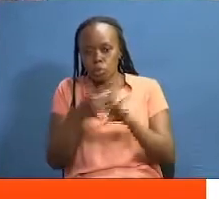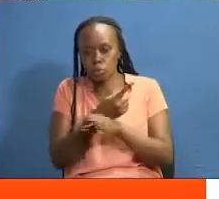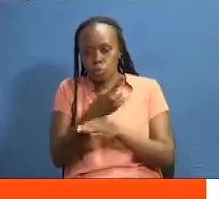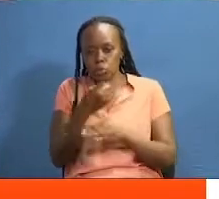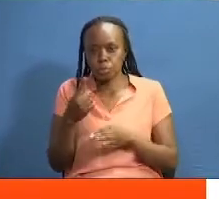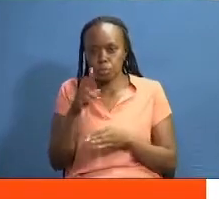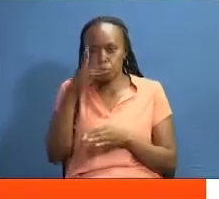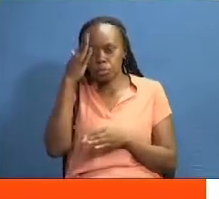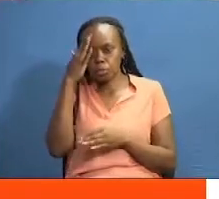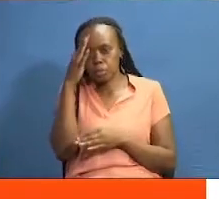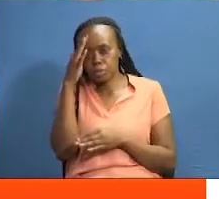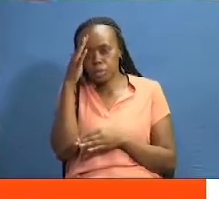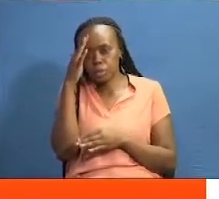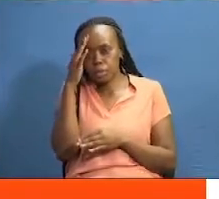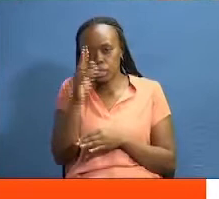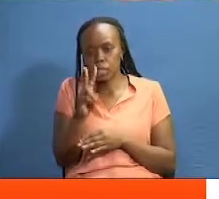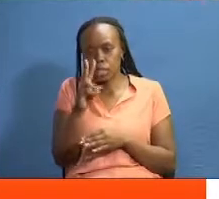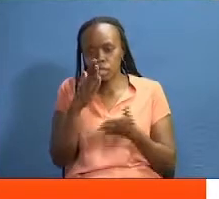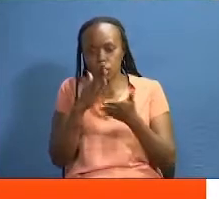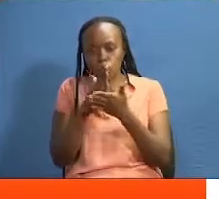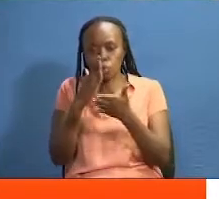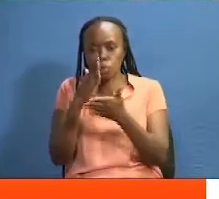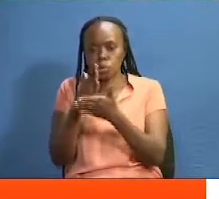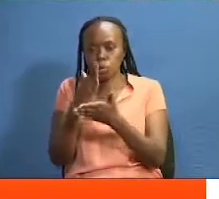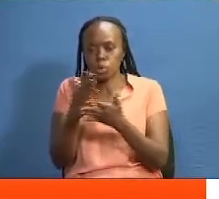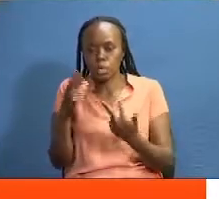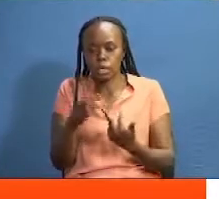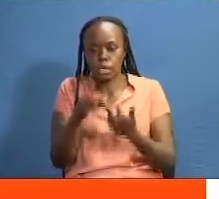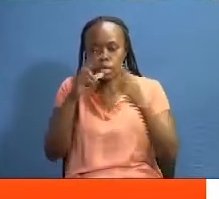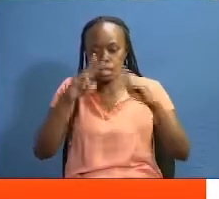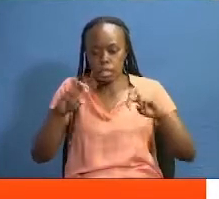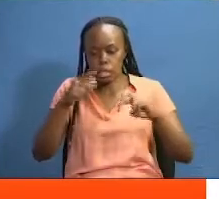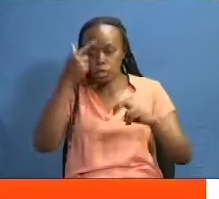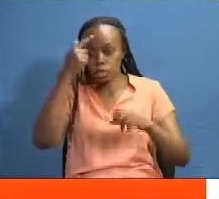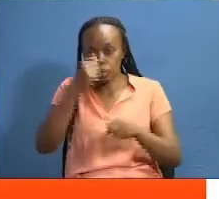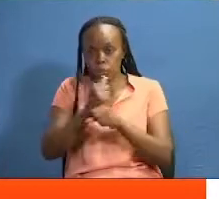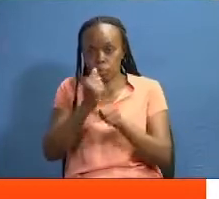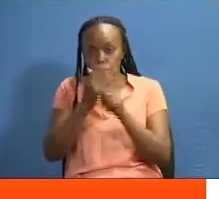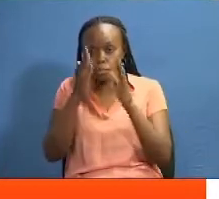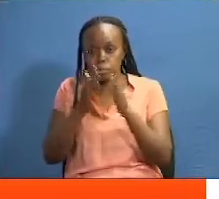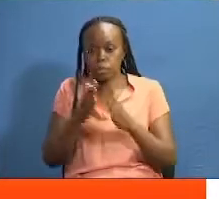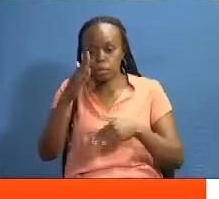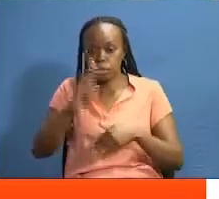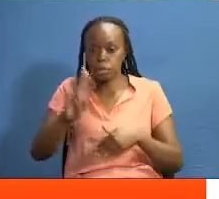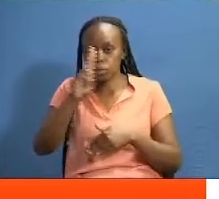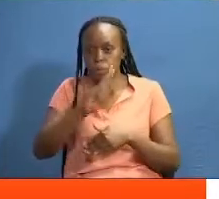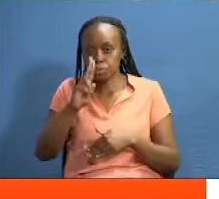this, because the stumble blocks, especially when you're looking for employment. The issues,